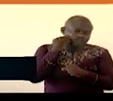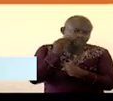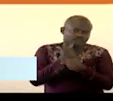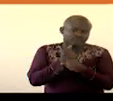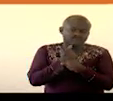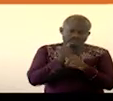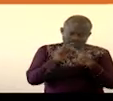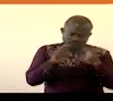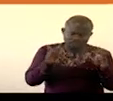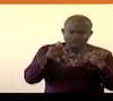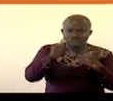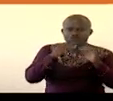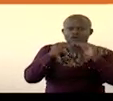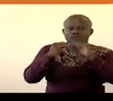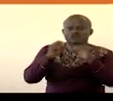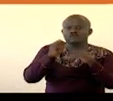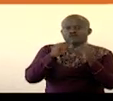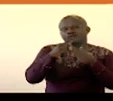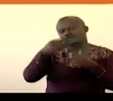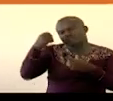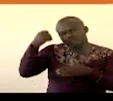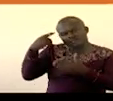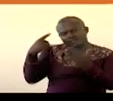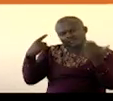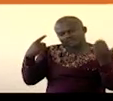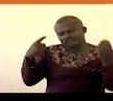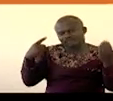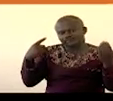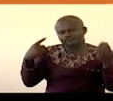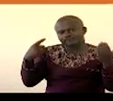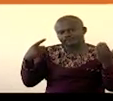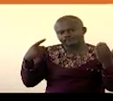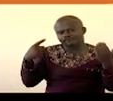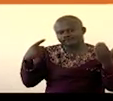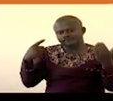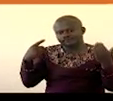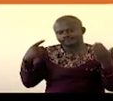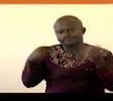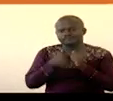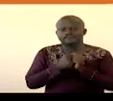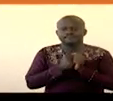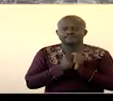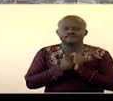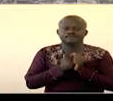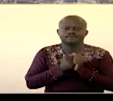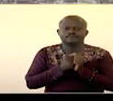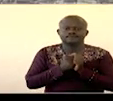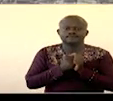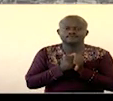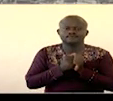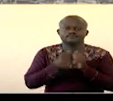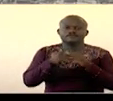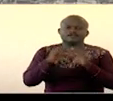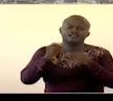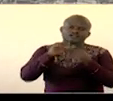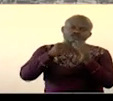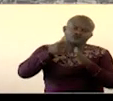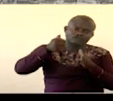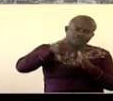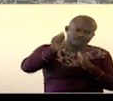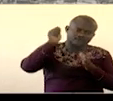test your level of understanding. In addition to that,